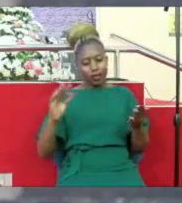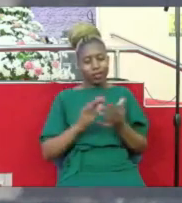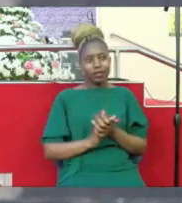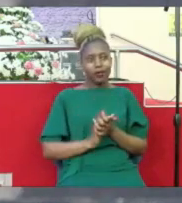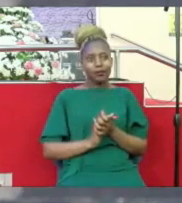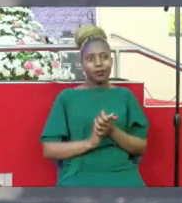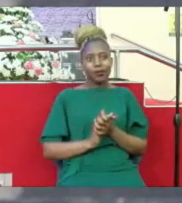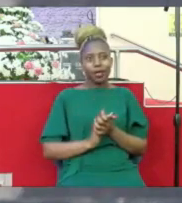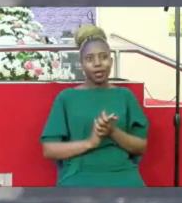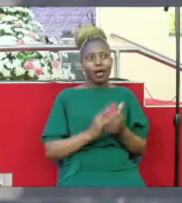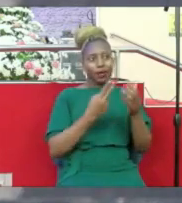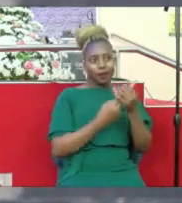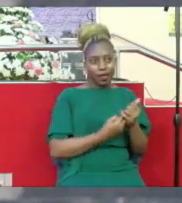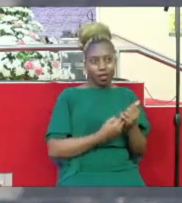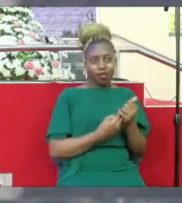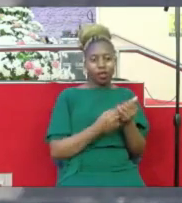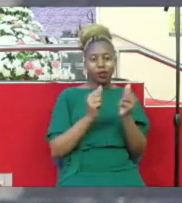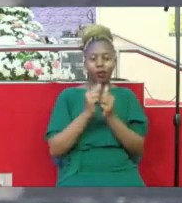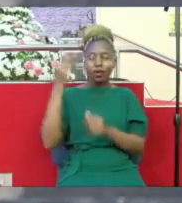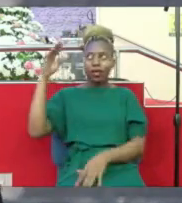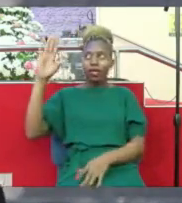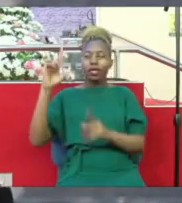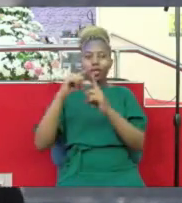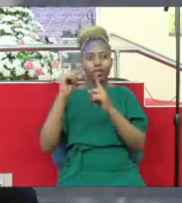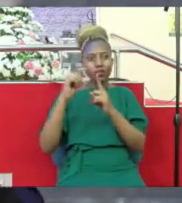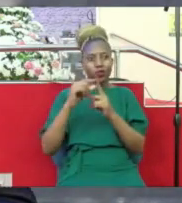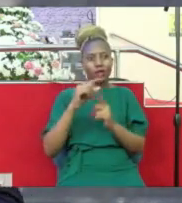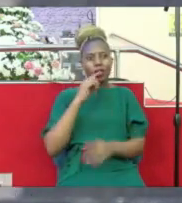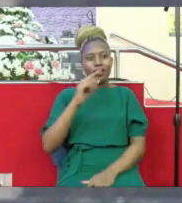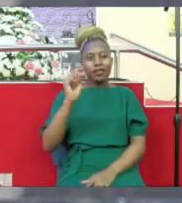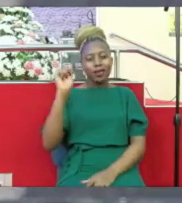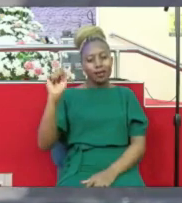And a partnership with His word. Somebody say yes.